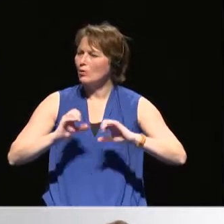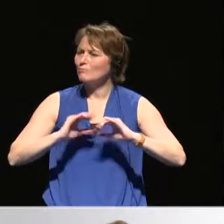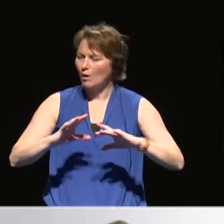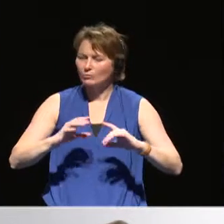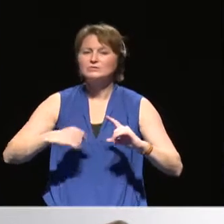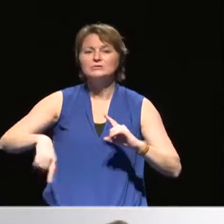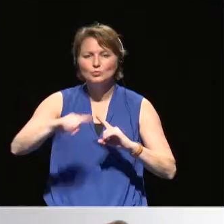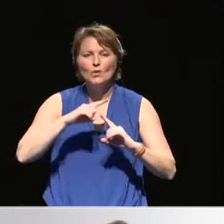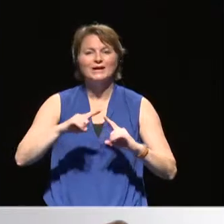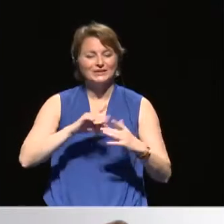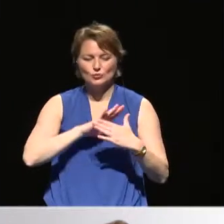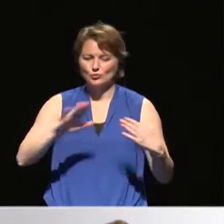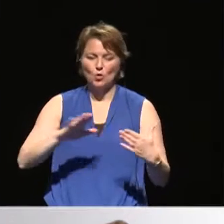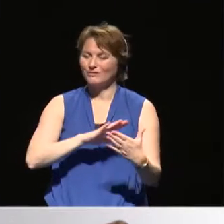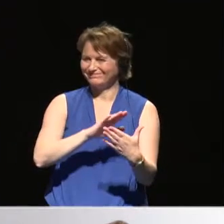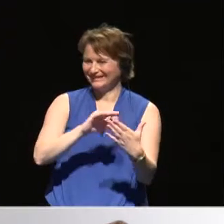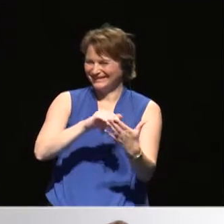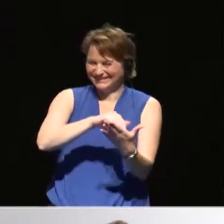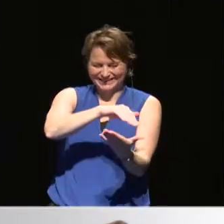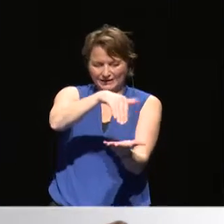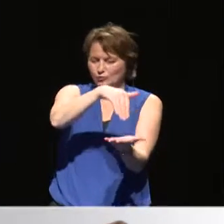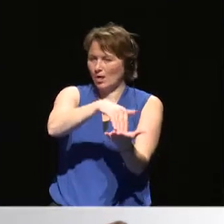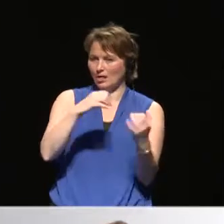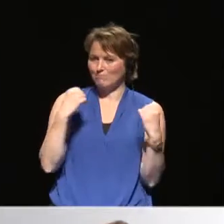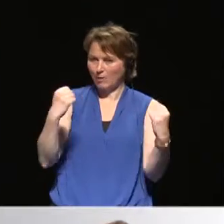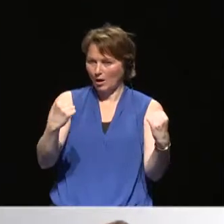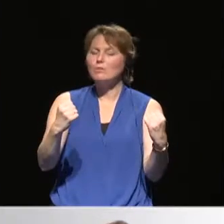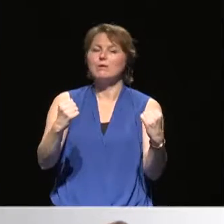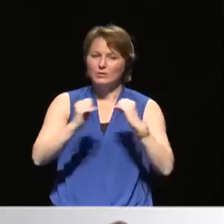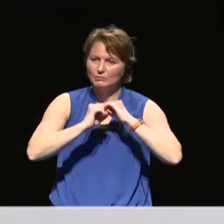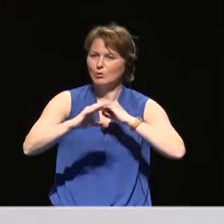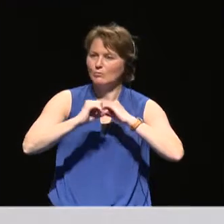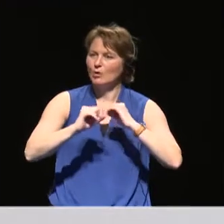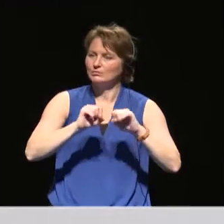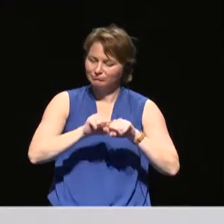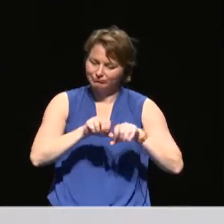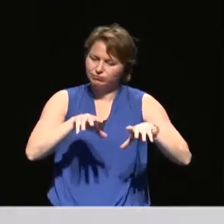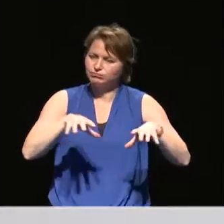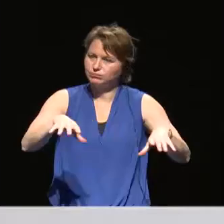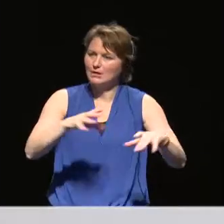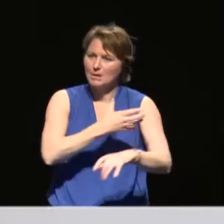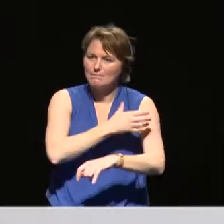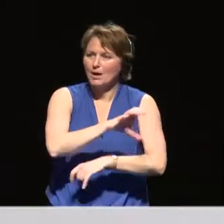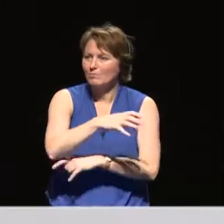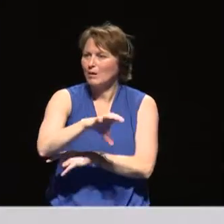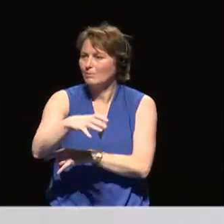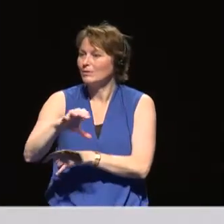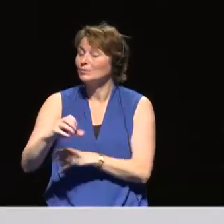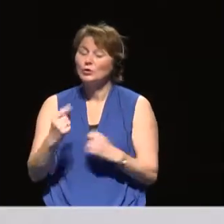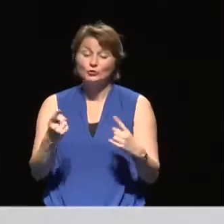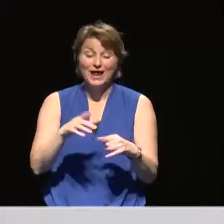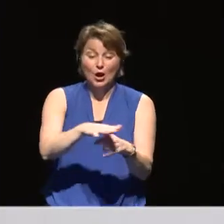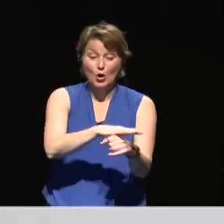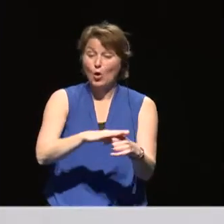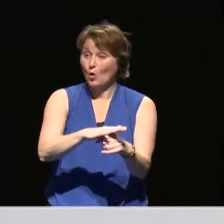of power in the country, and by extension, strengthen local governance. As part of our work, we have trained hundreds of local councillors over the years,